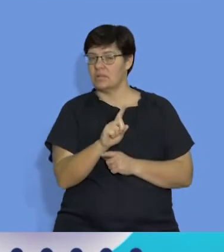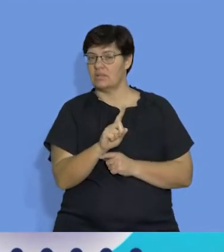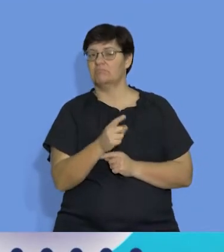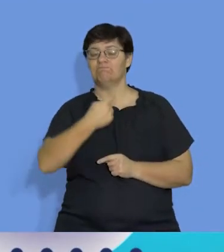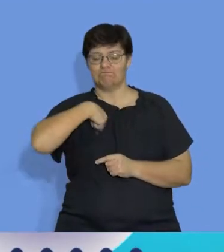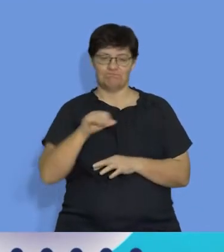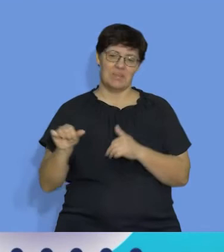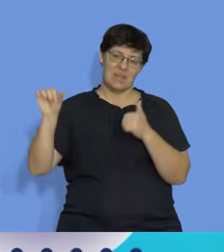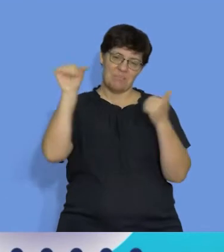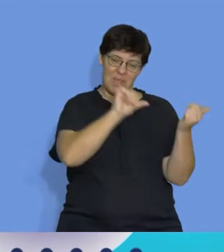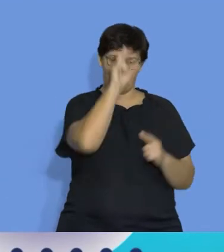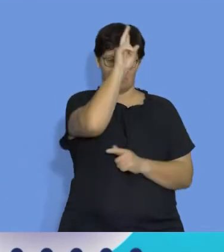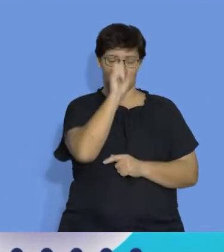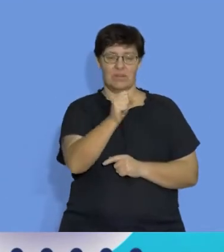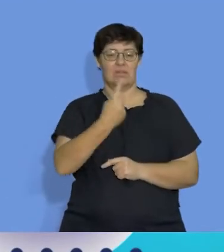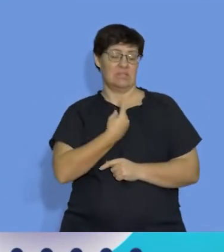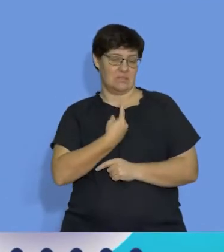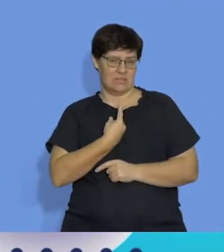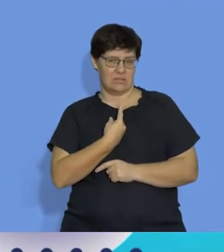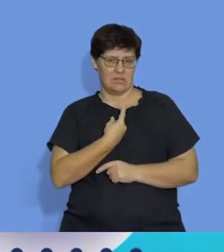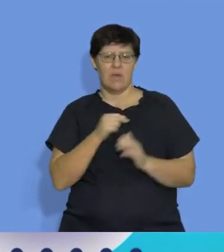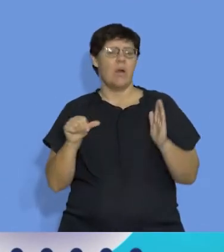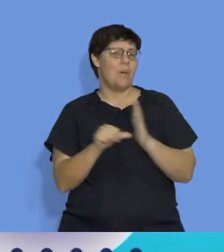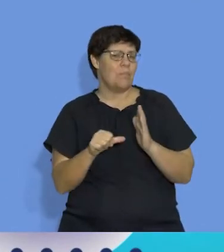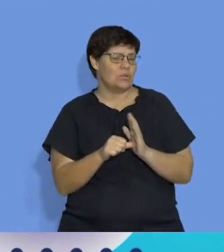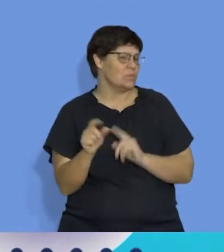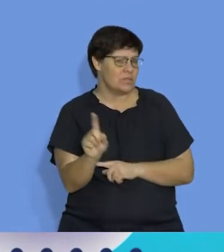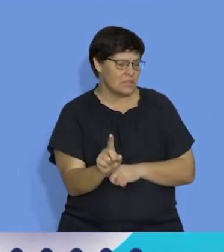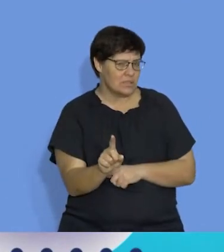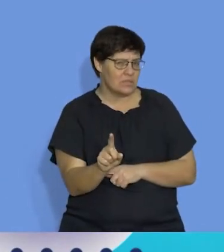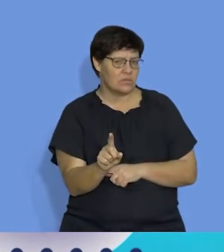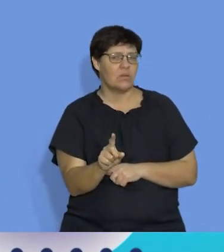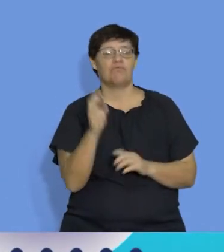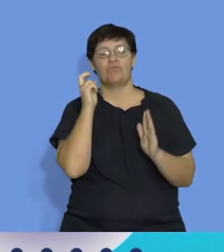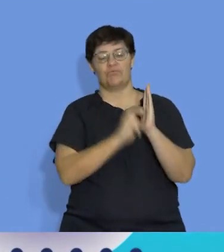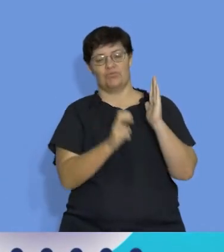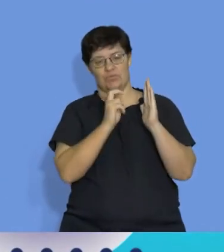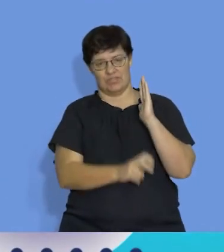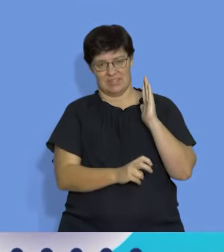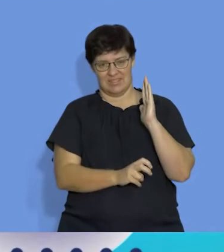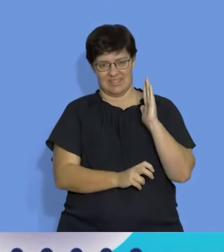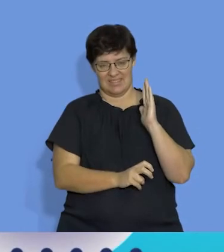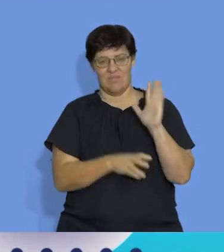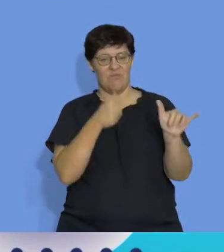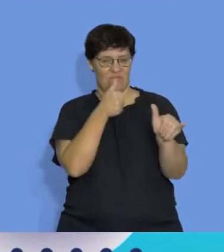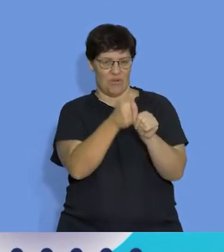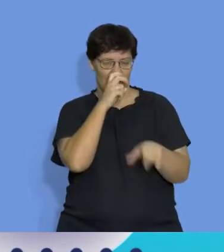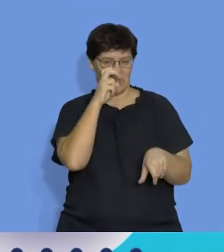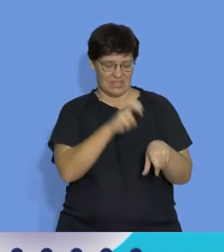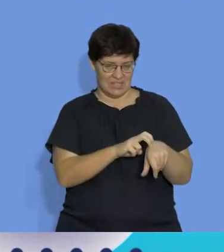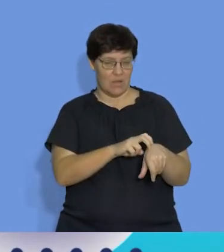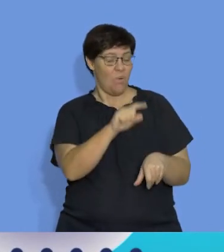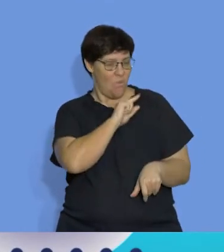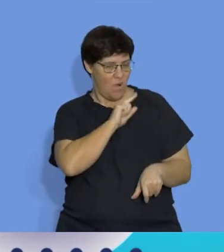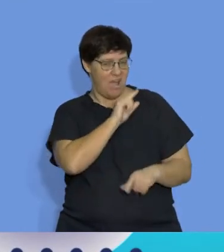going back and reminding ourselves of what is exactly important in as far as the rules that we pay attention to when we assign